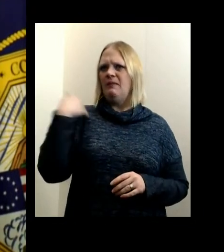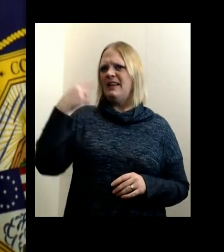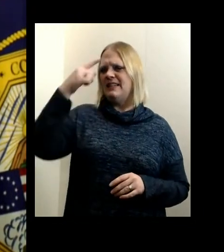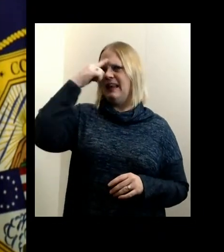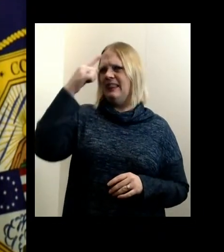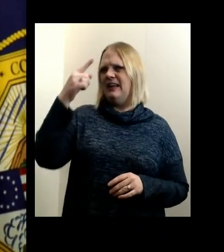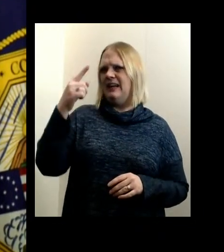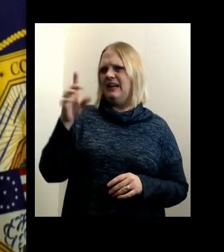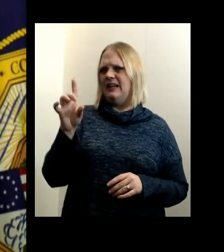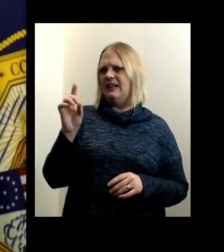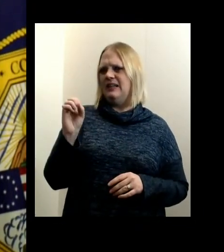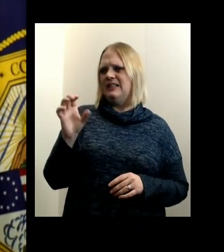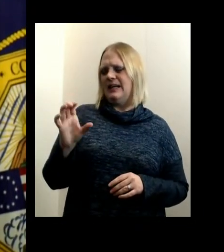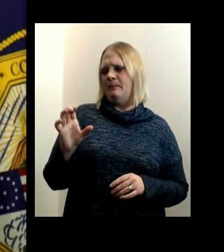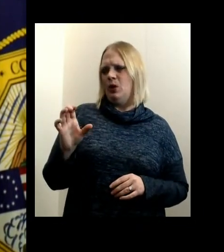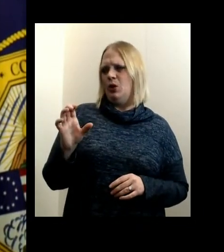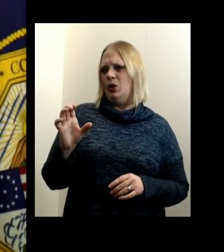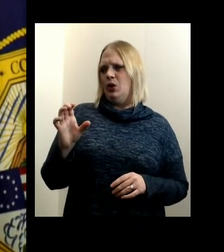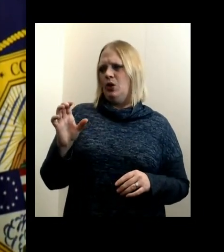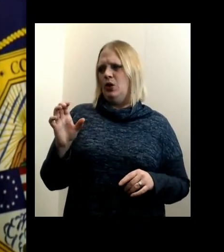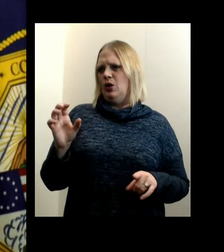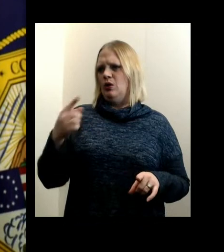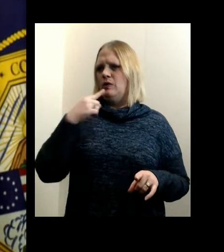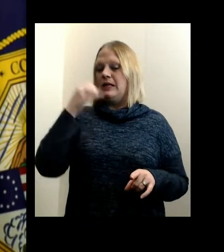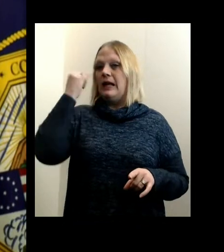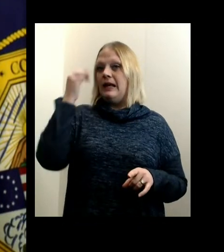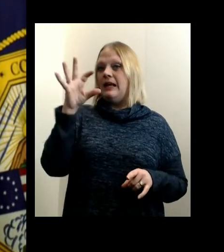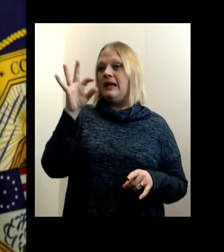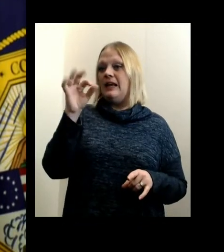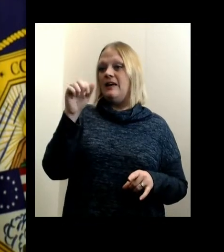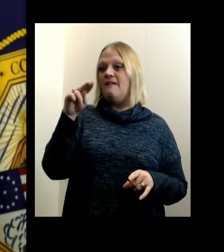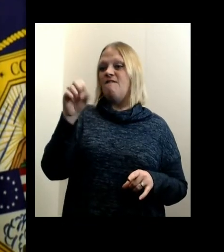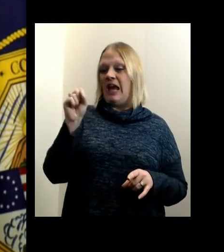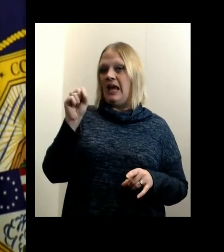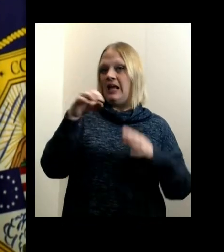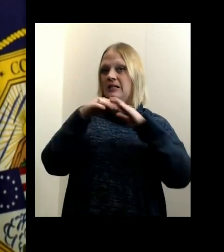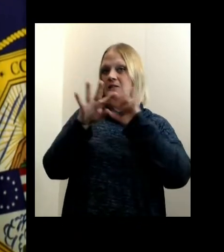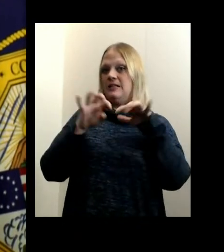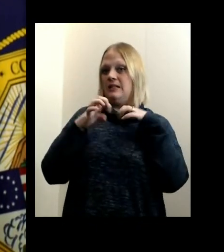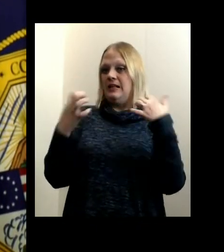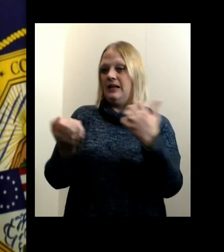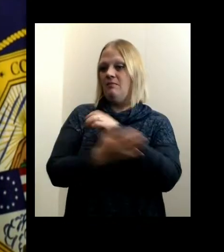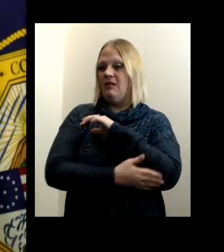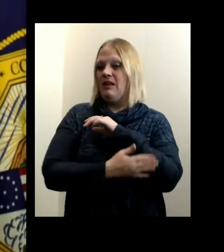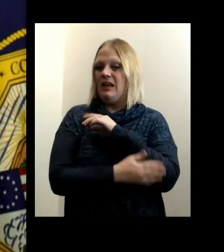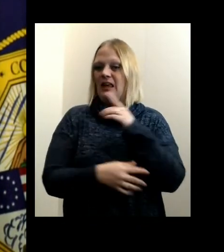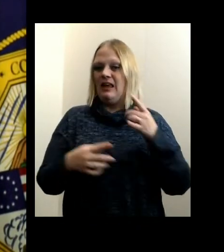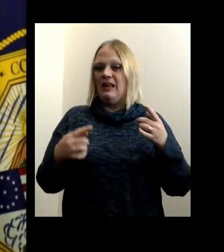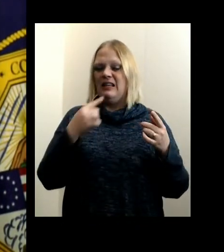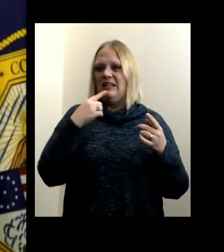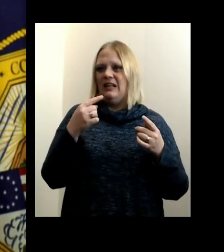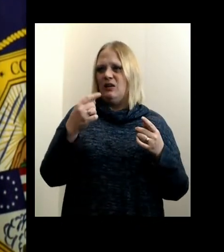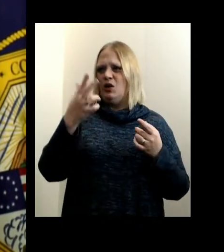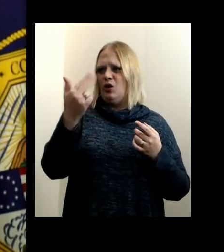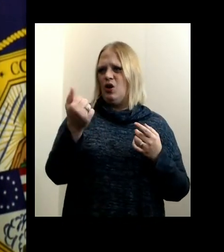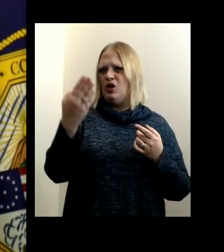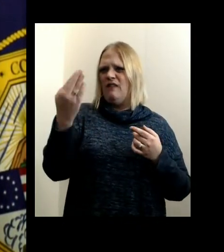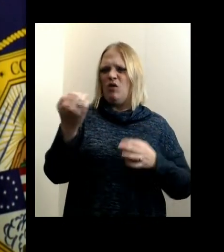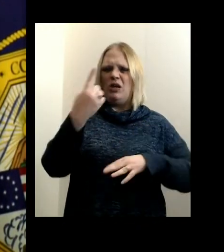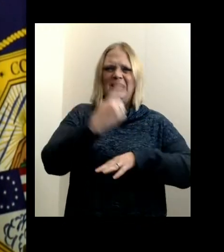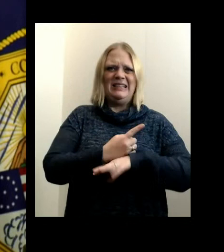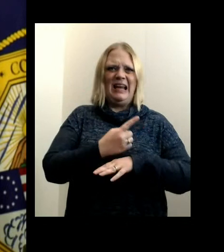you indicated if fans were to get into the stadium, the county would need something like 13, 14 days